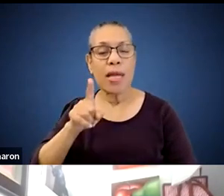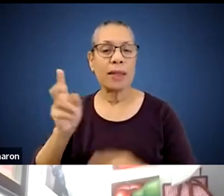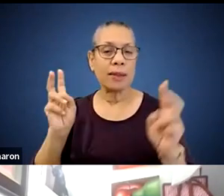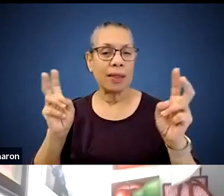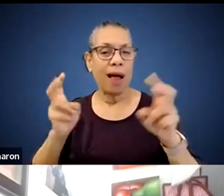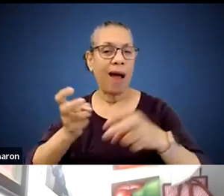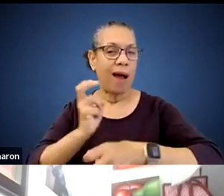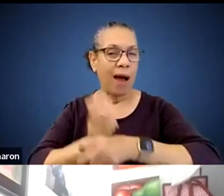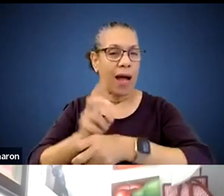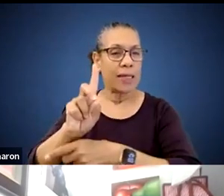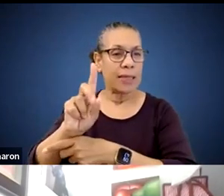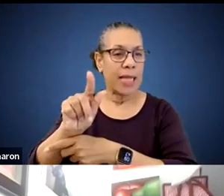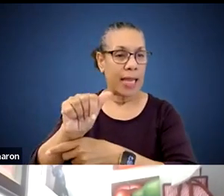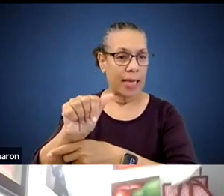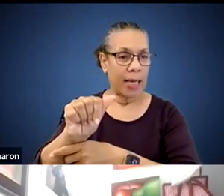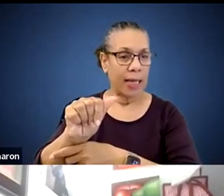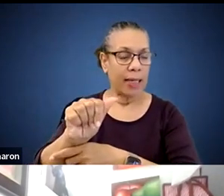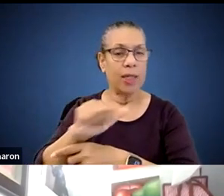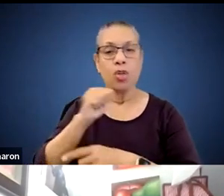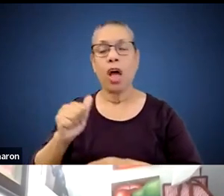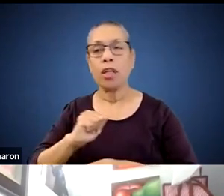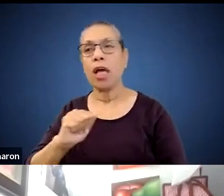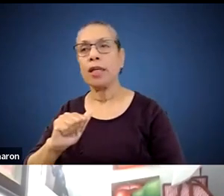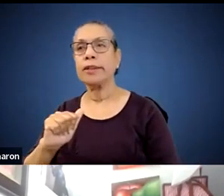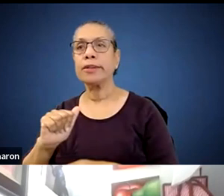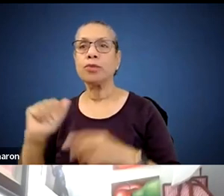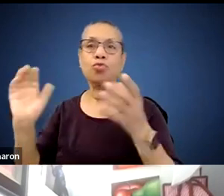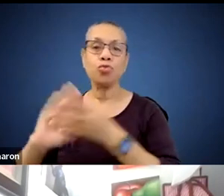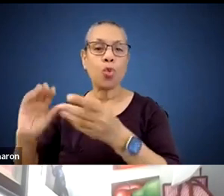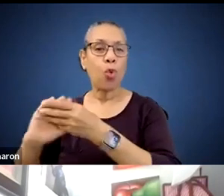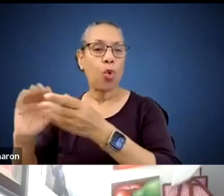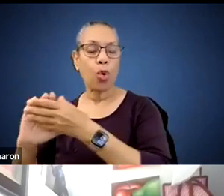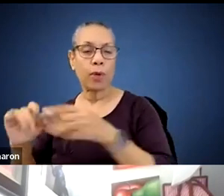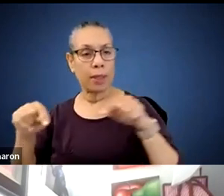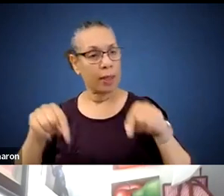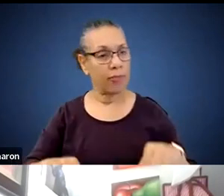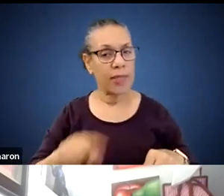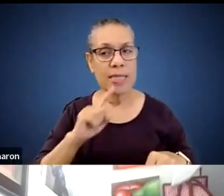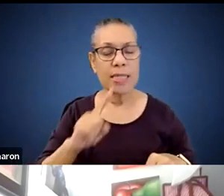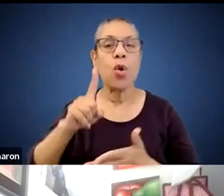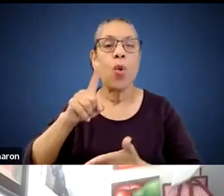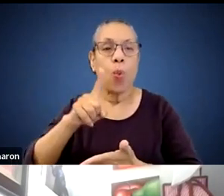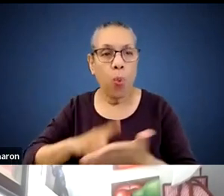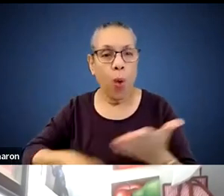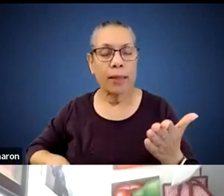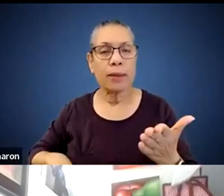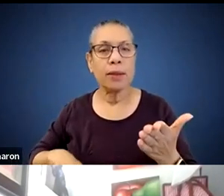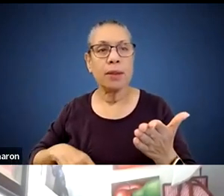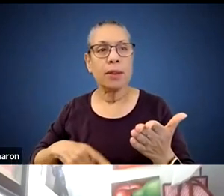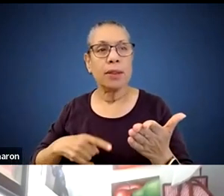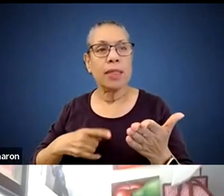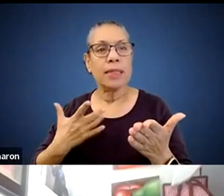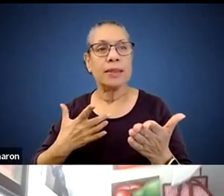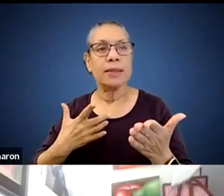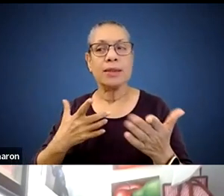less the sort of the anecdotal sort of stories and more like what are the things that are pulling our young people